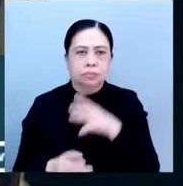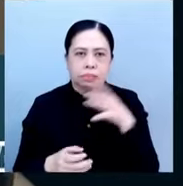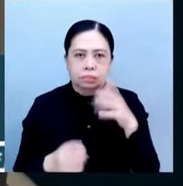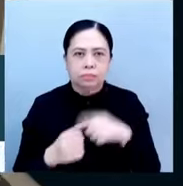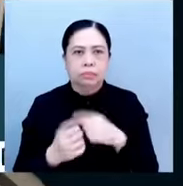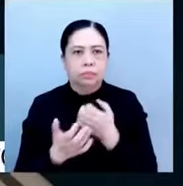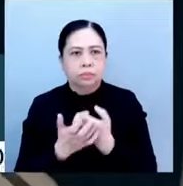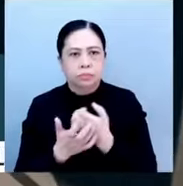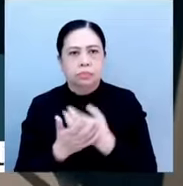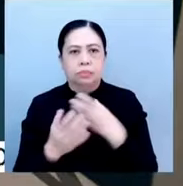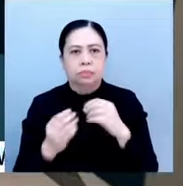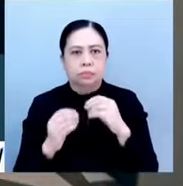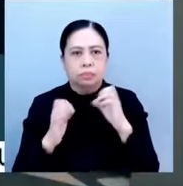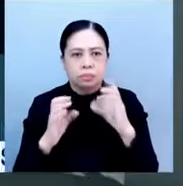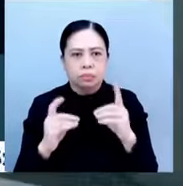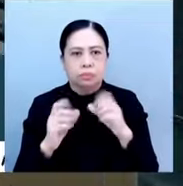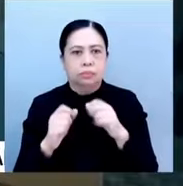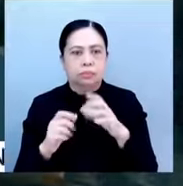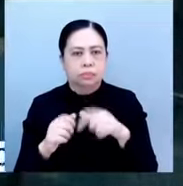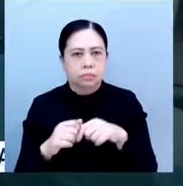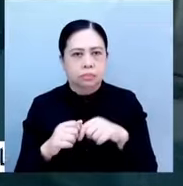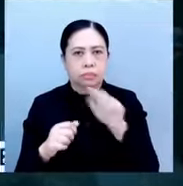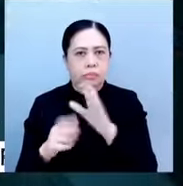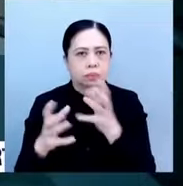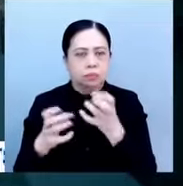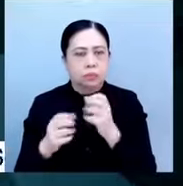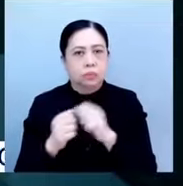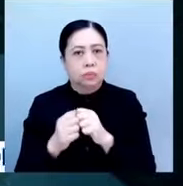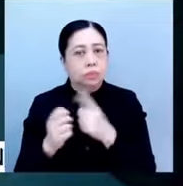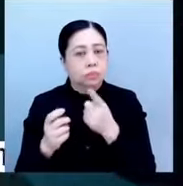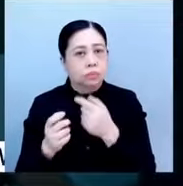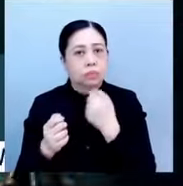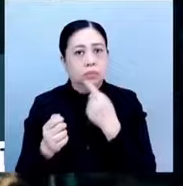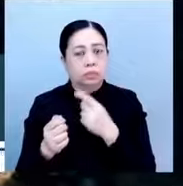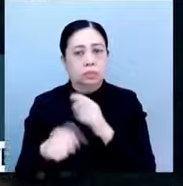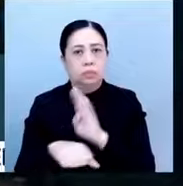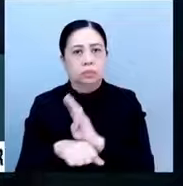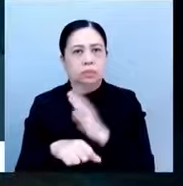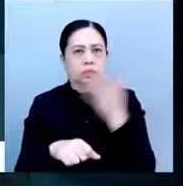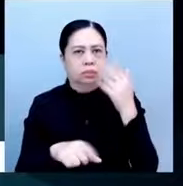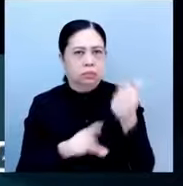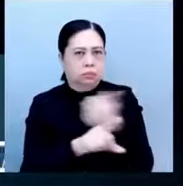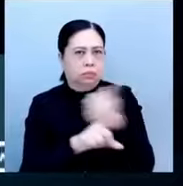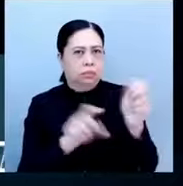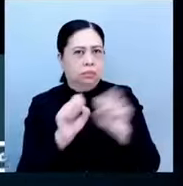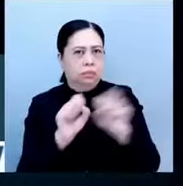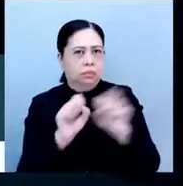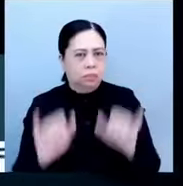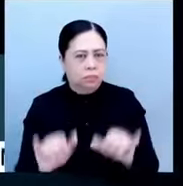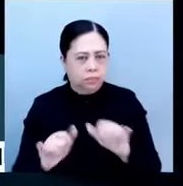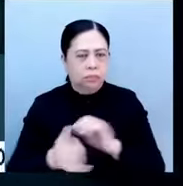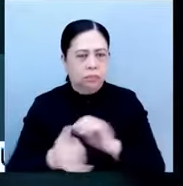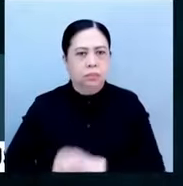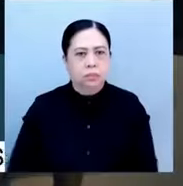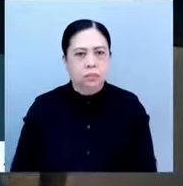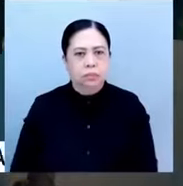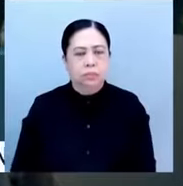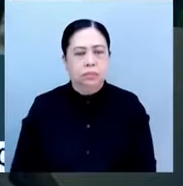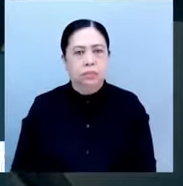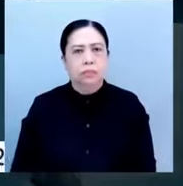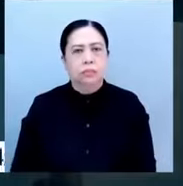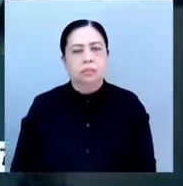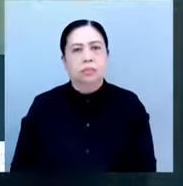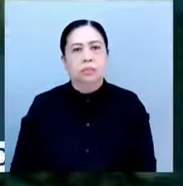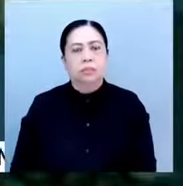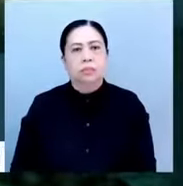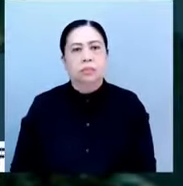economy. It also claimed the Constitution favored businessmen who abuse the system or hold a monopoly on industries while